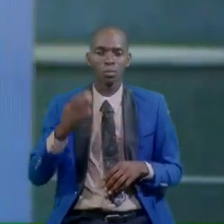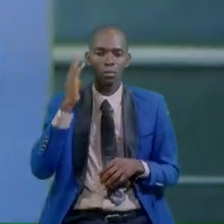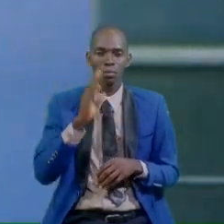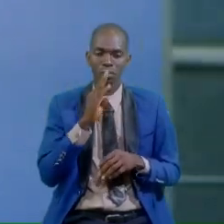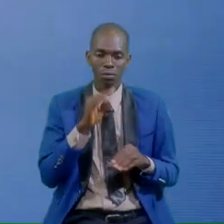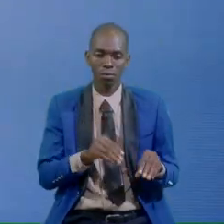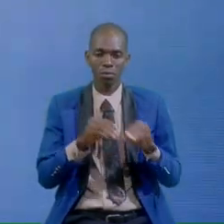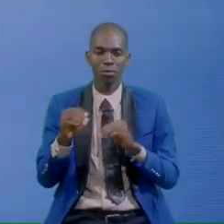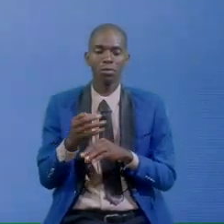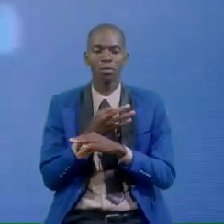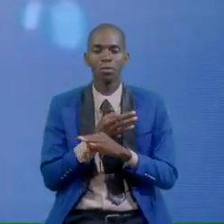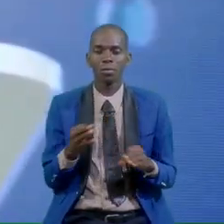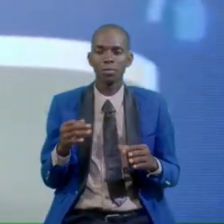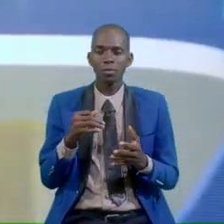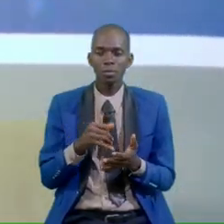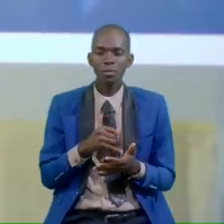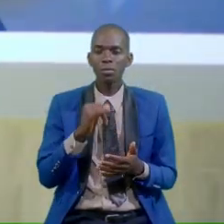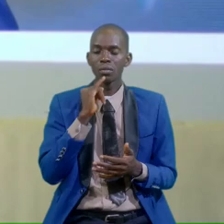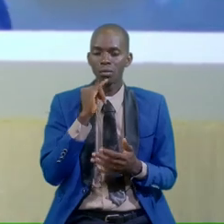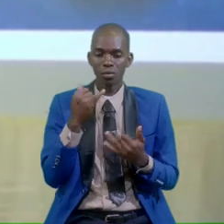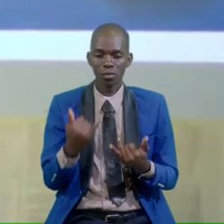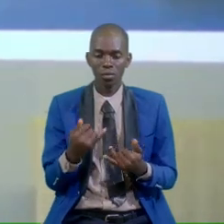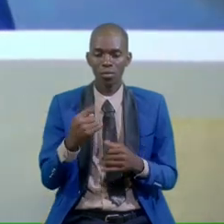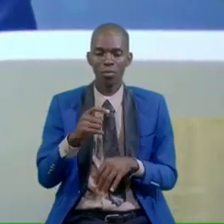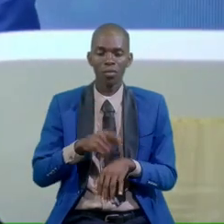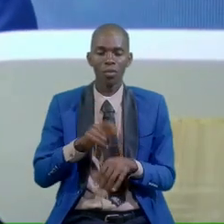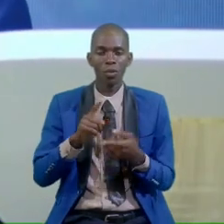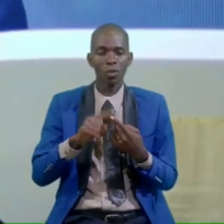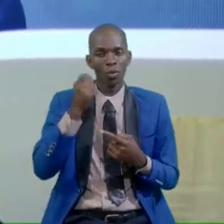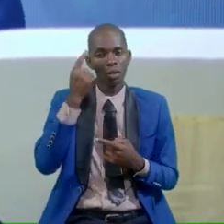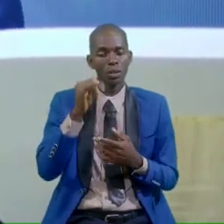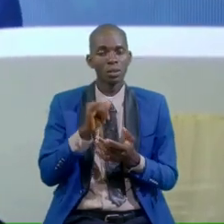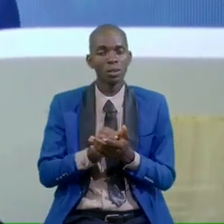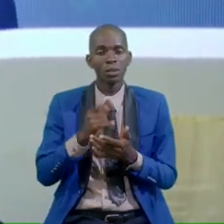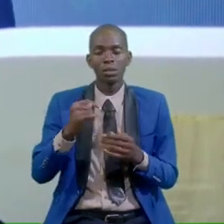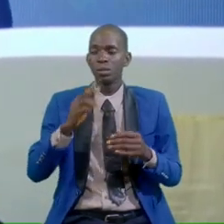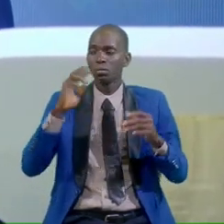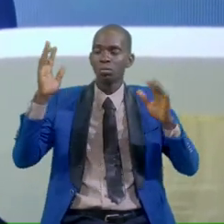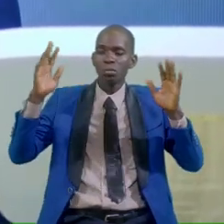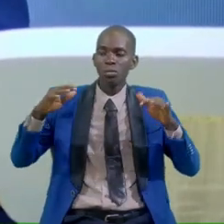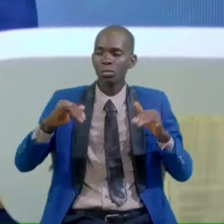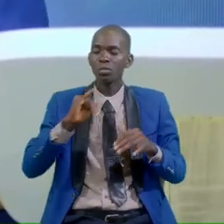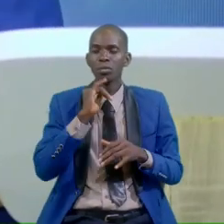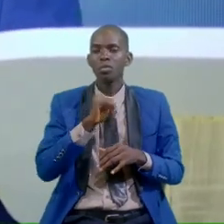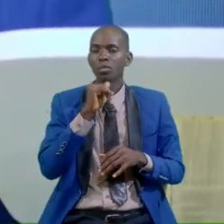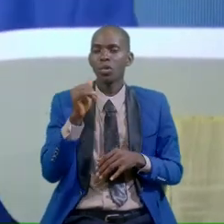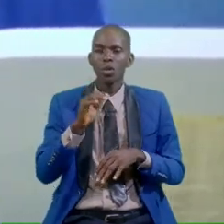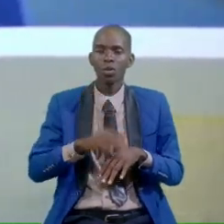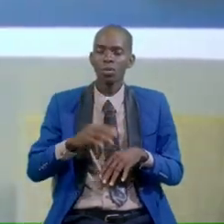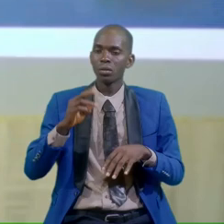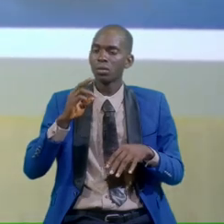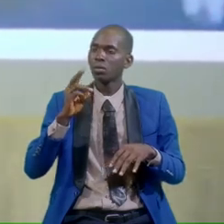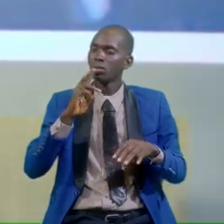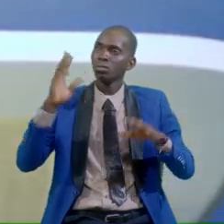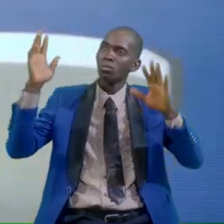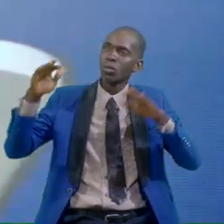free. It is time we understand that the rain is not just the rain on the grass, on the ground there.